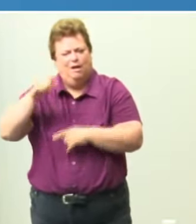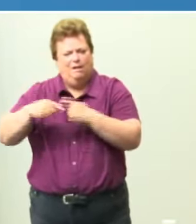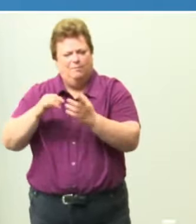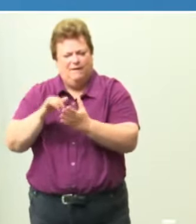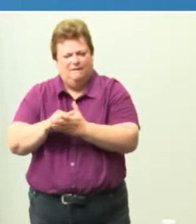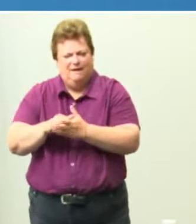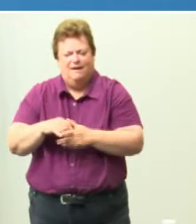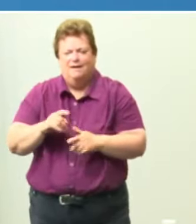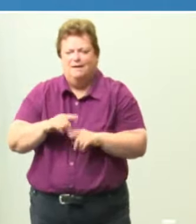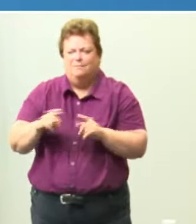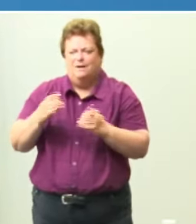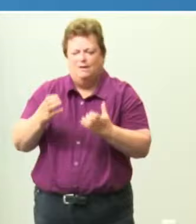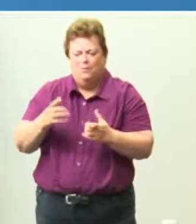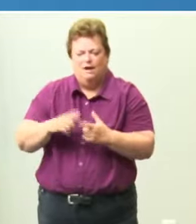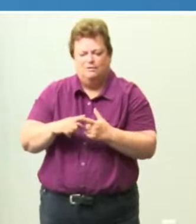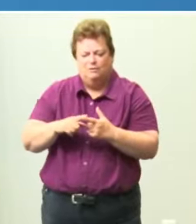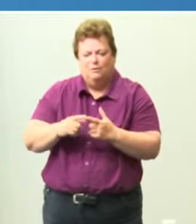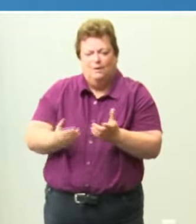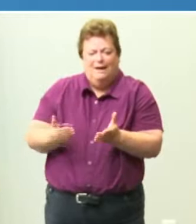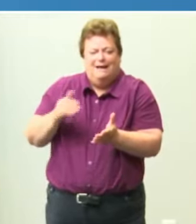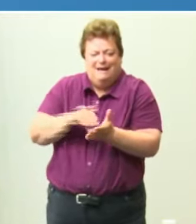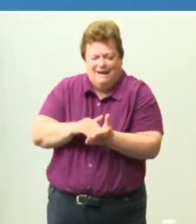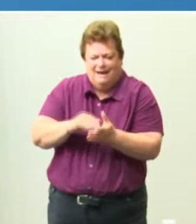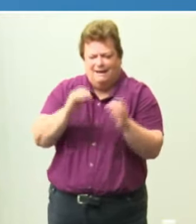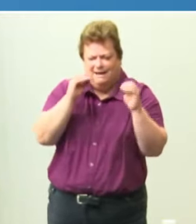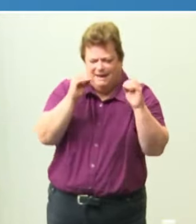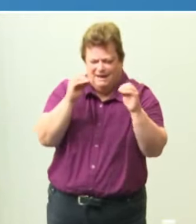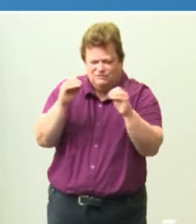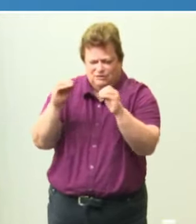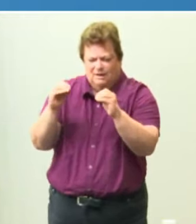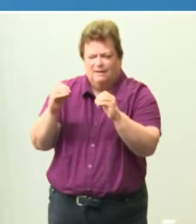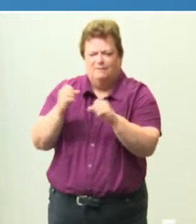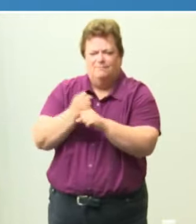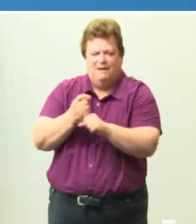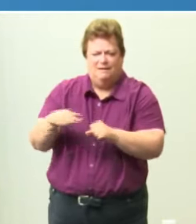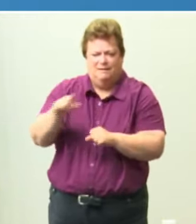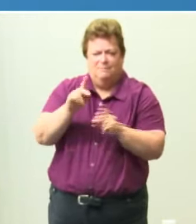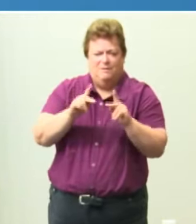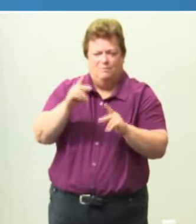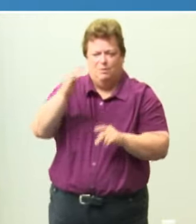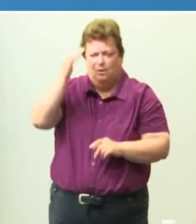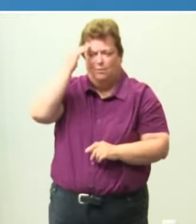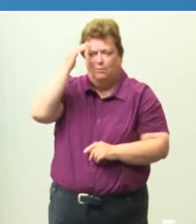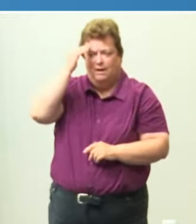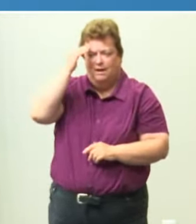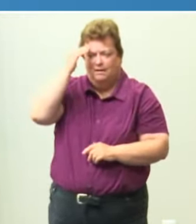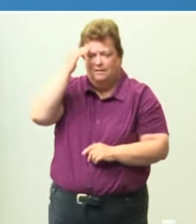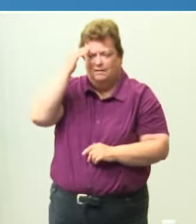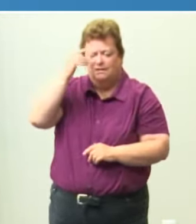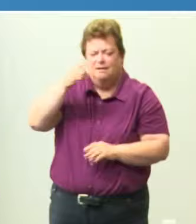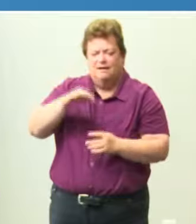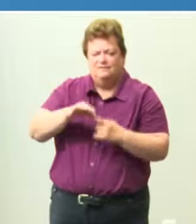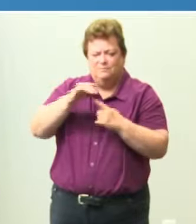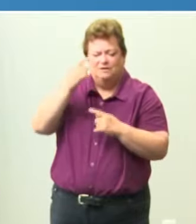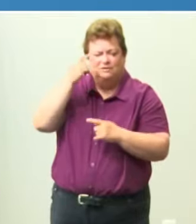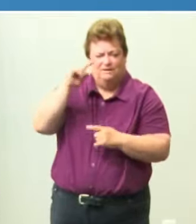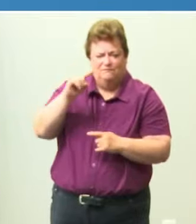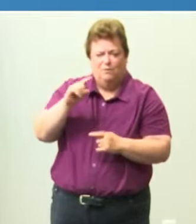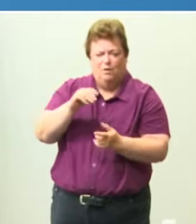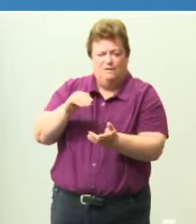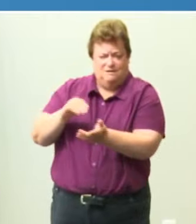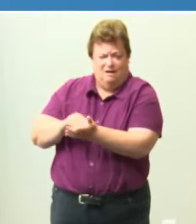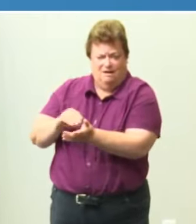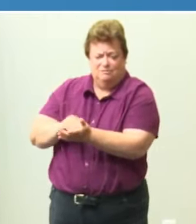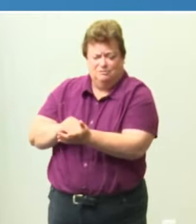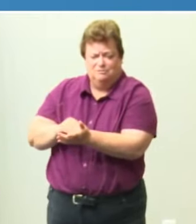to reinvigorate, re-educate, bring awareness to it, especially to the primary care physicians and those